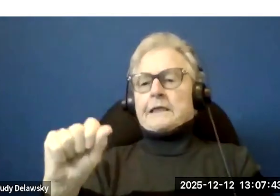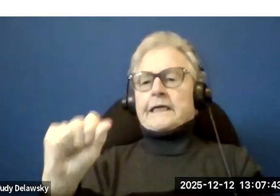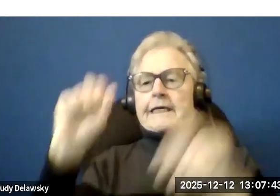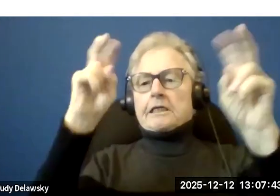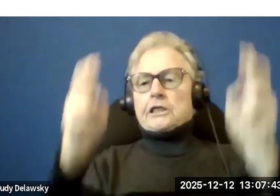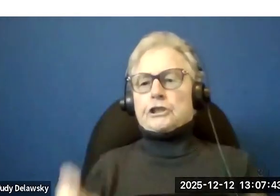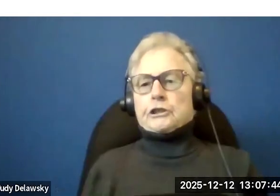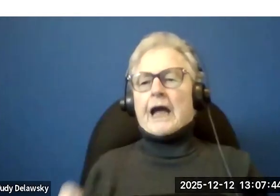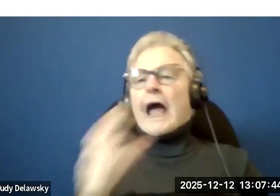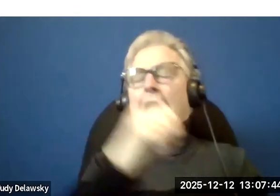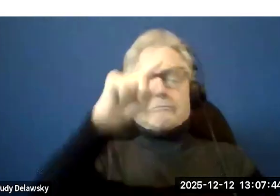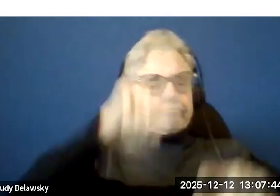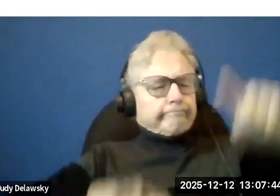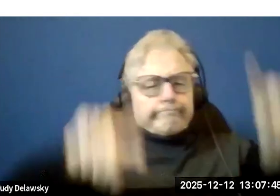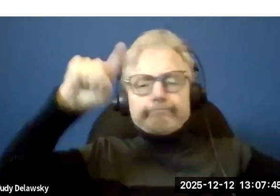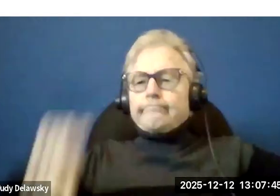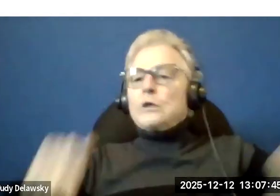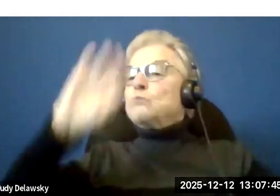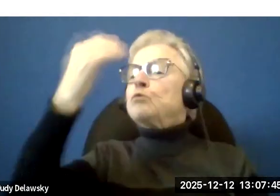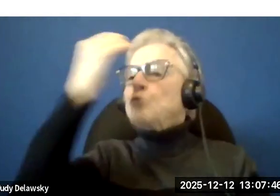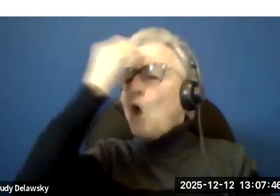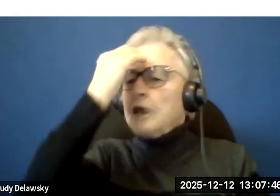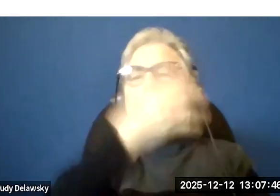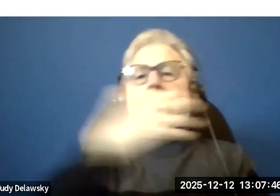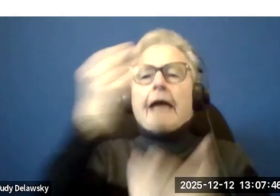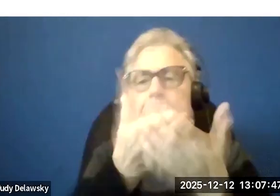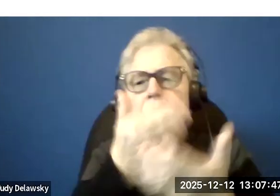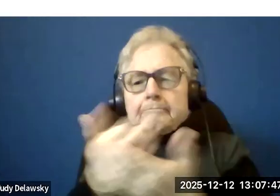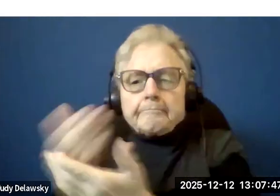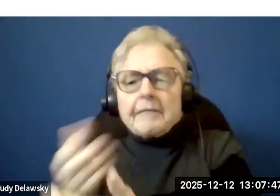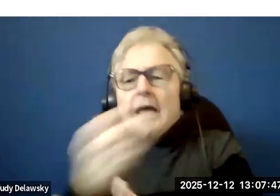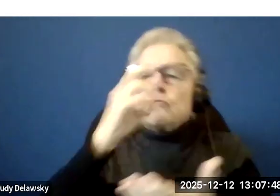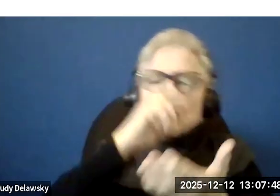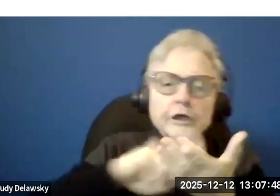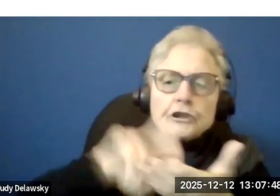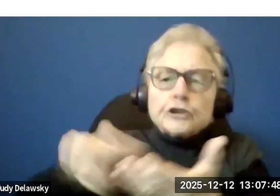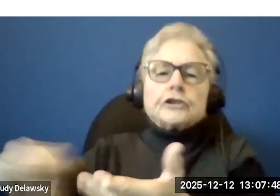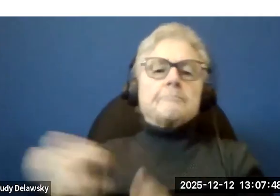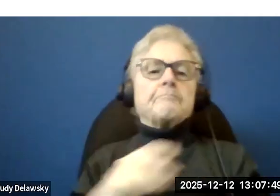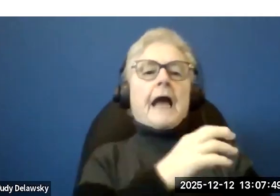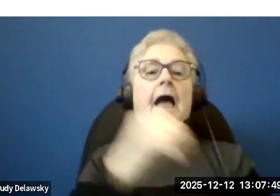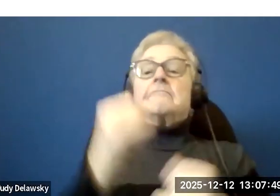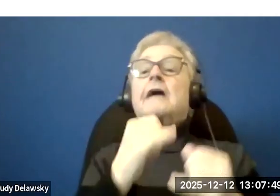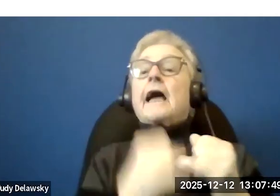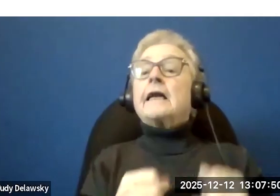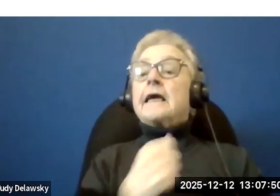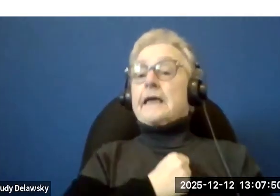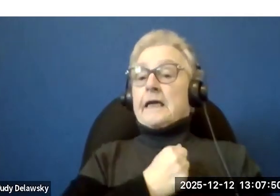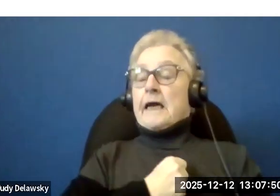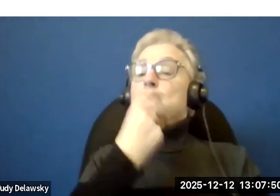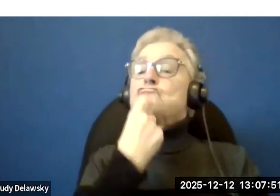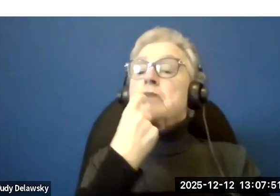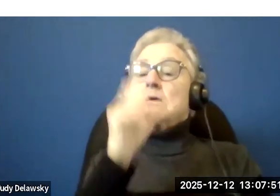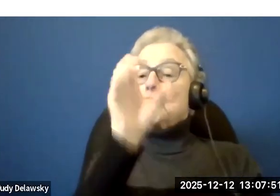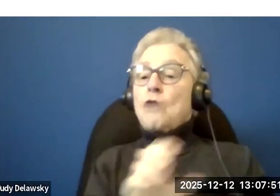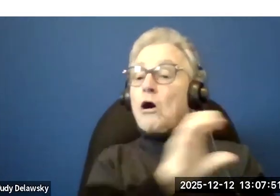prioritize diverse knowledge and evidence and inform policy practice and research. And then finally, Canadian Red Cross is also a partner on this